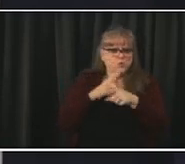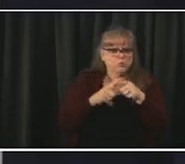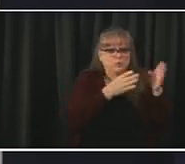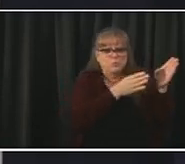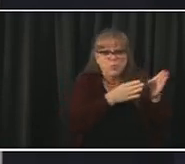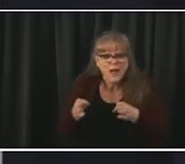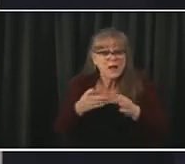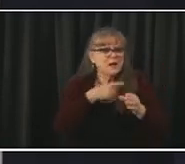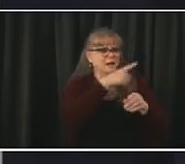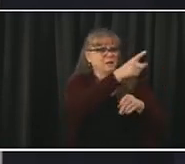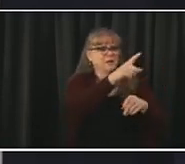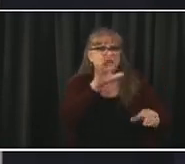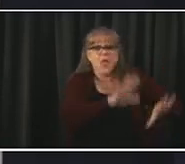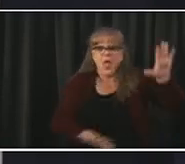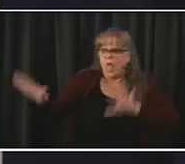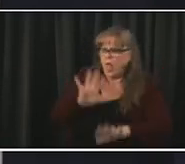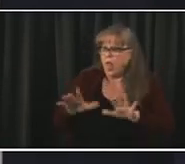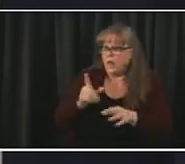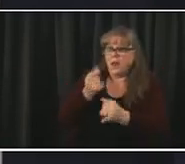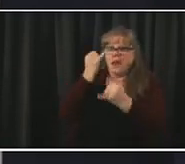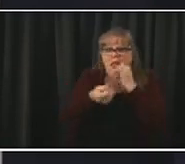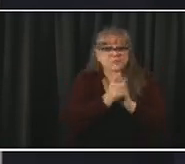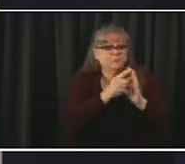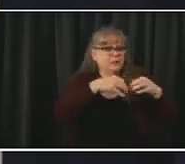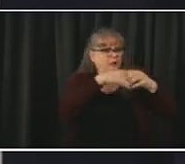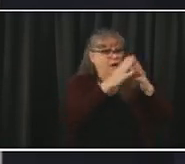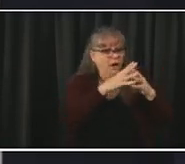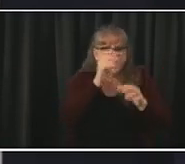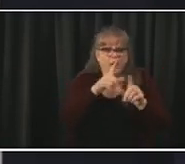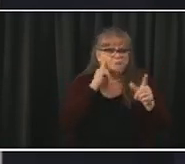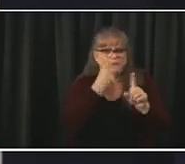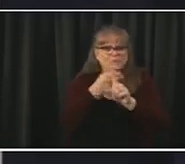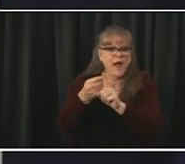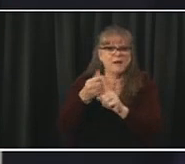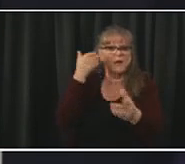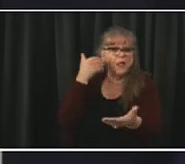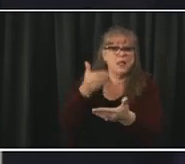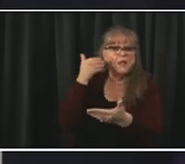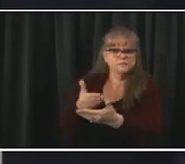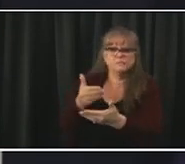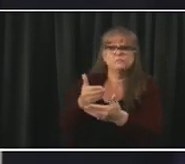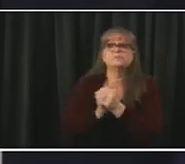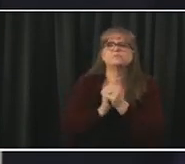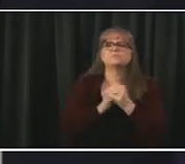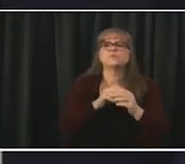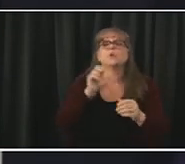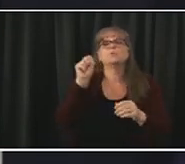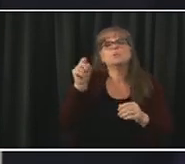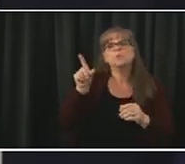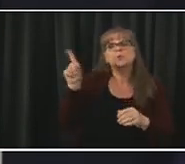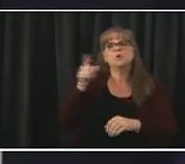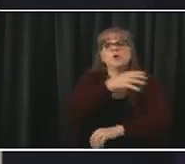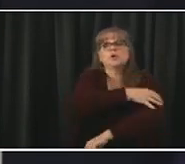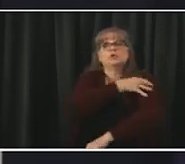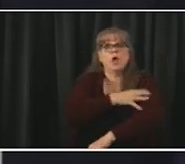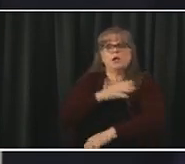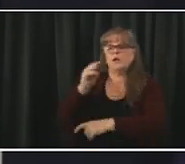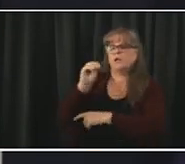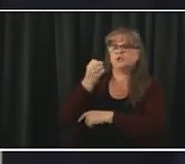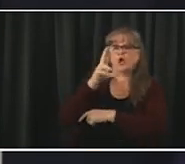have, and Scott Sherman is here, Brigadier General Sherman is here, who oversees our